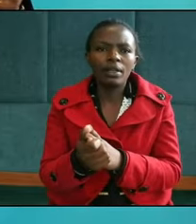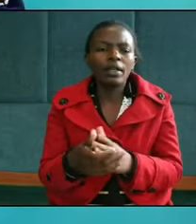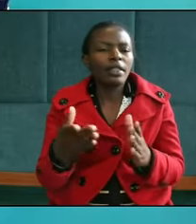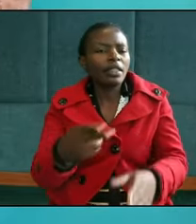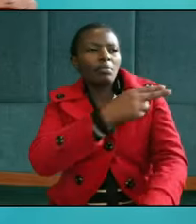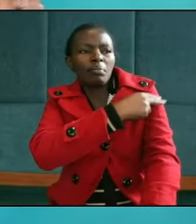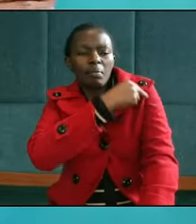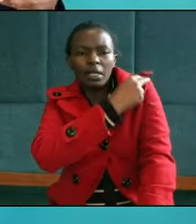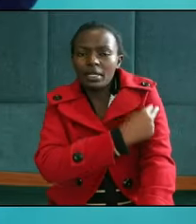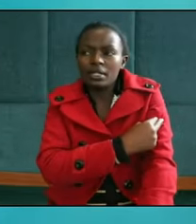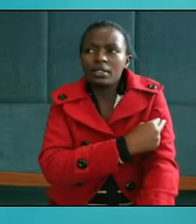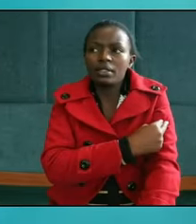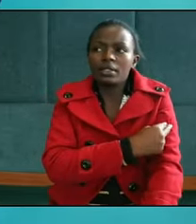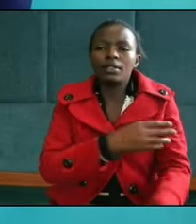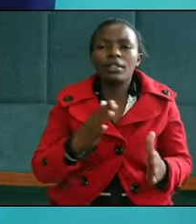medics have what they call